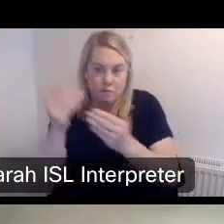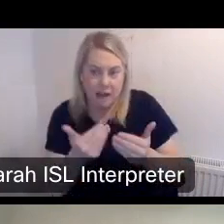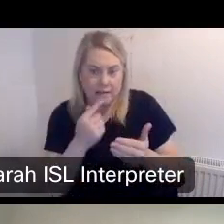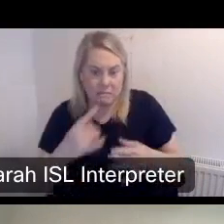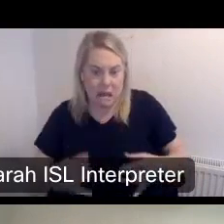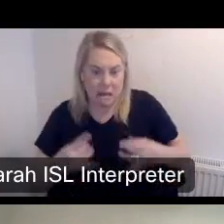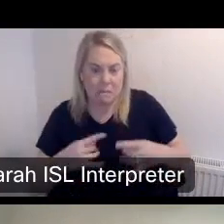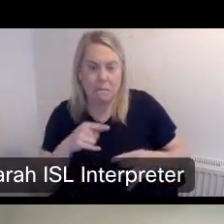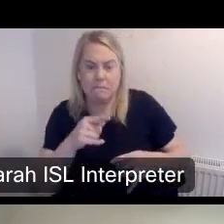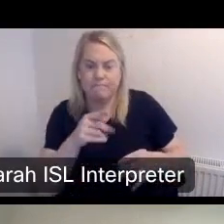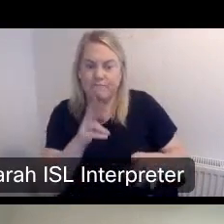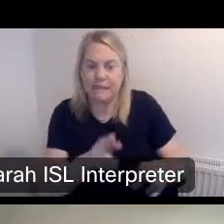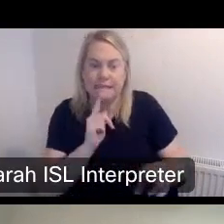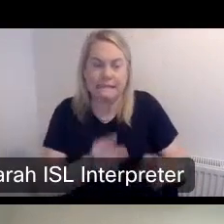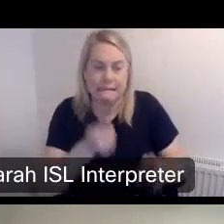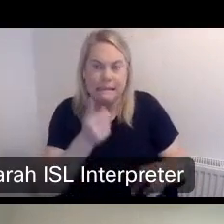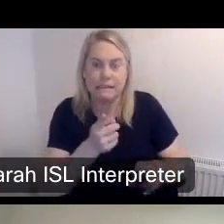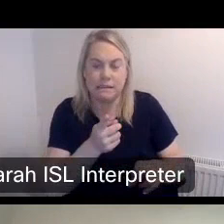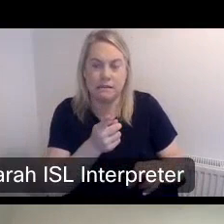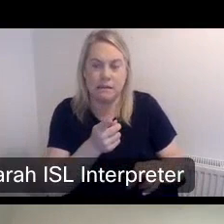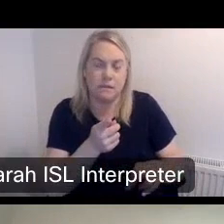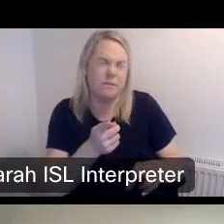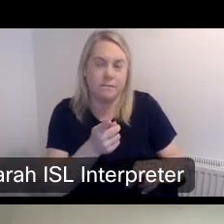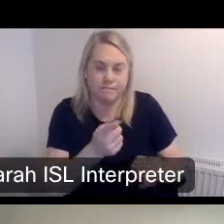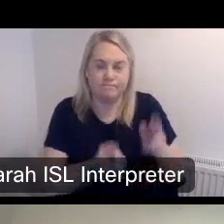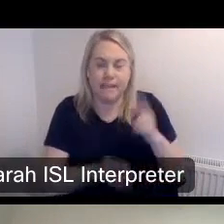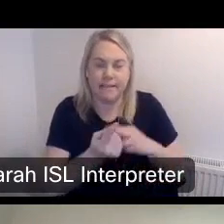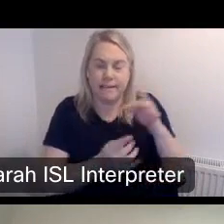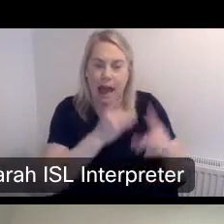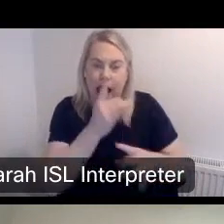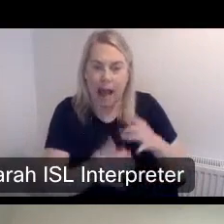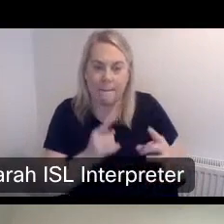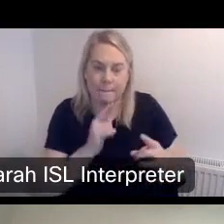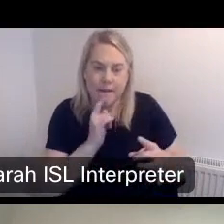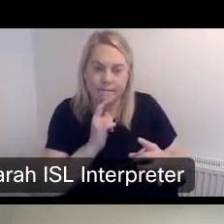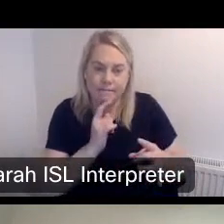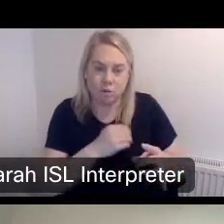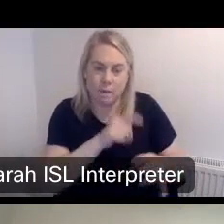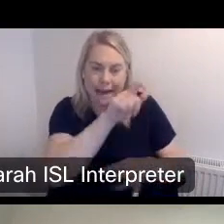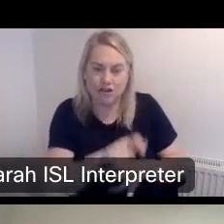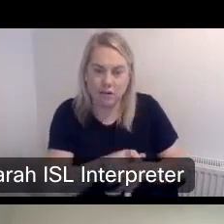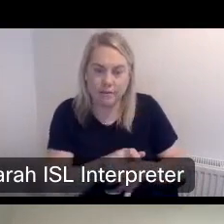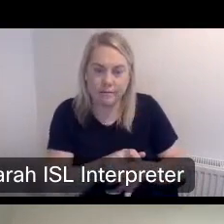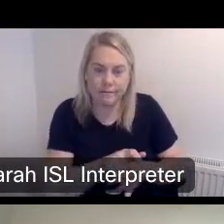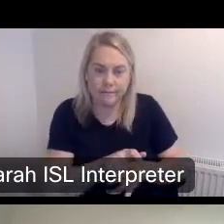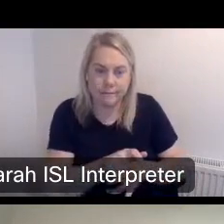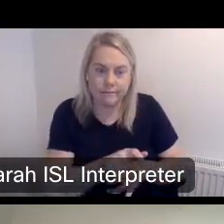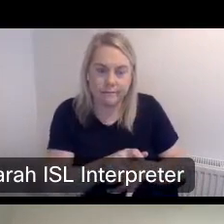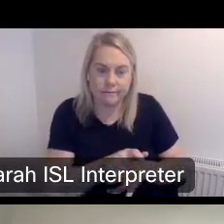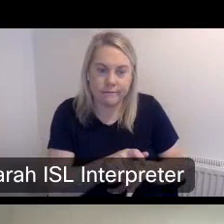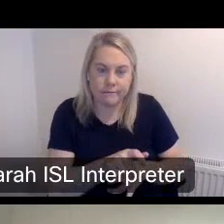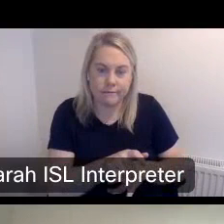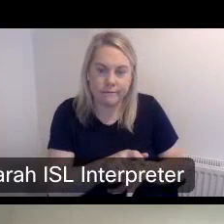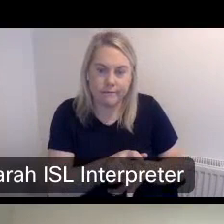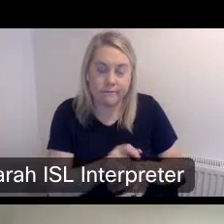incident has occurred in the course of the provision by it of a health service to a patient, whether the notifiable incident occurred when that